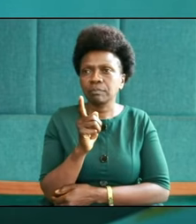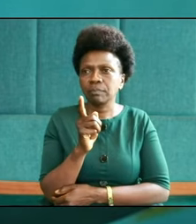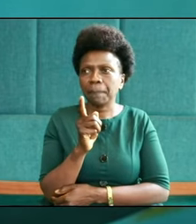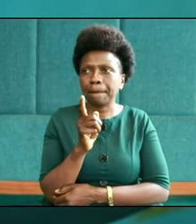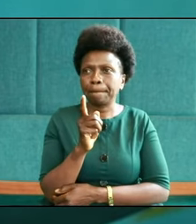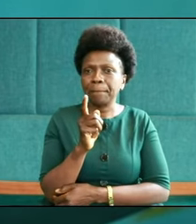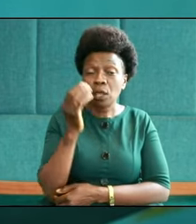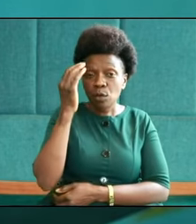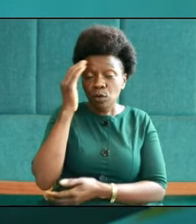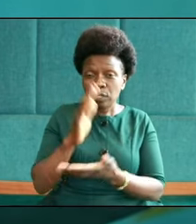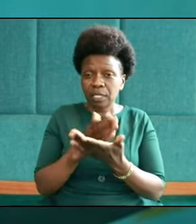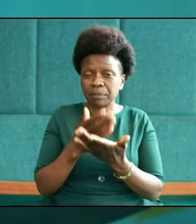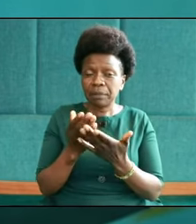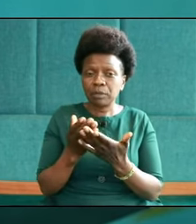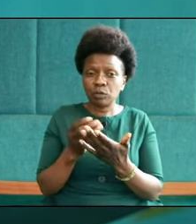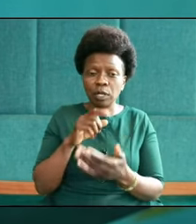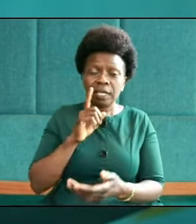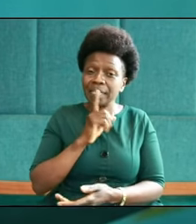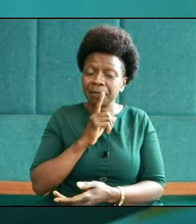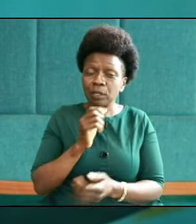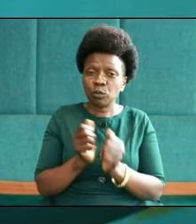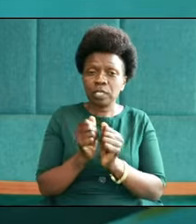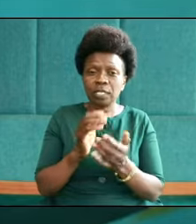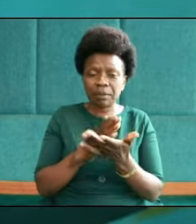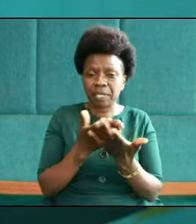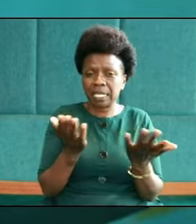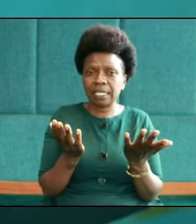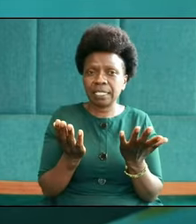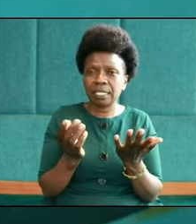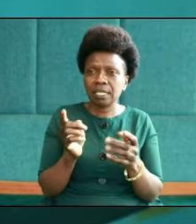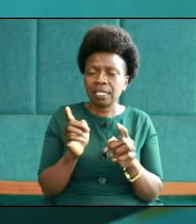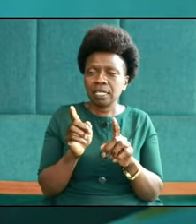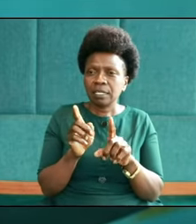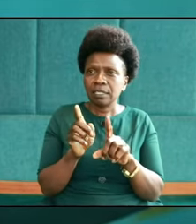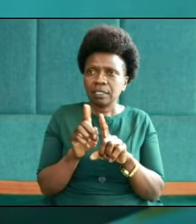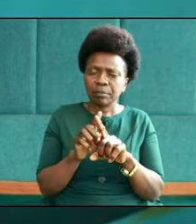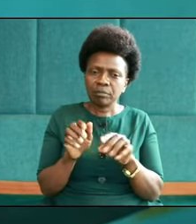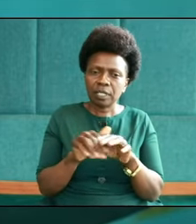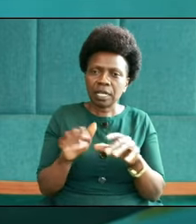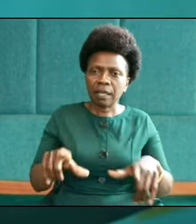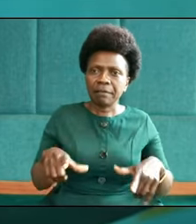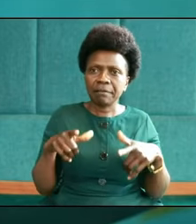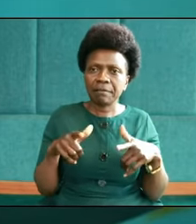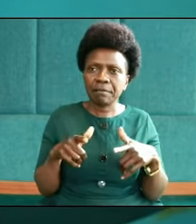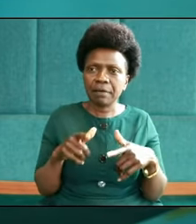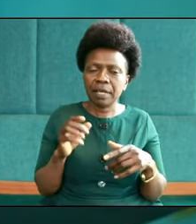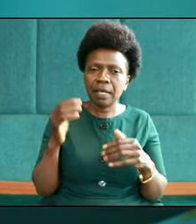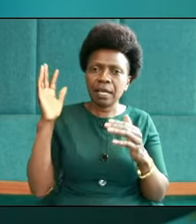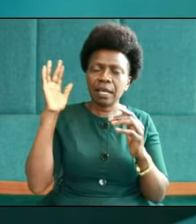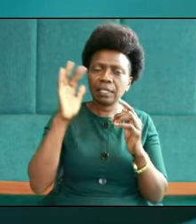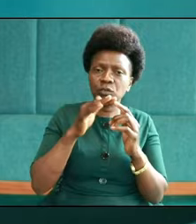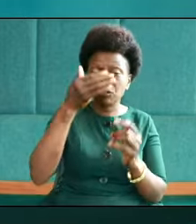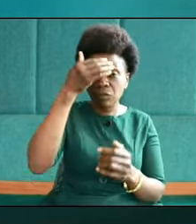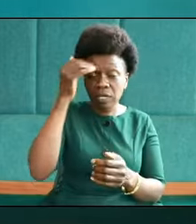Do you know sometimes you are also terrified with something, a situation in life, until you